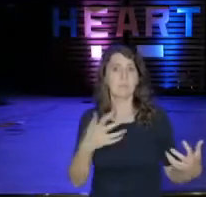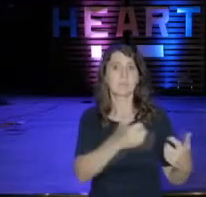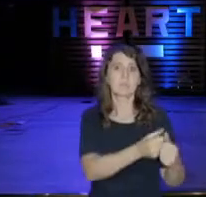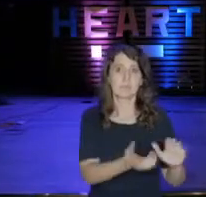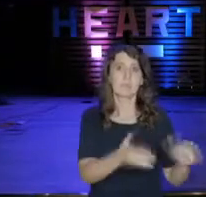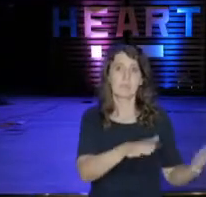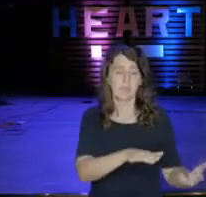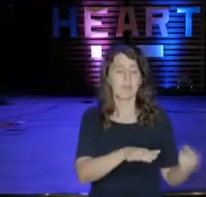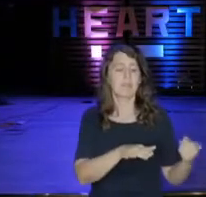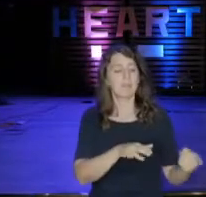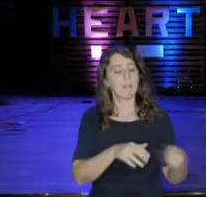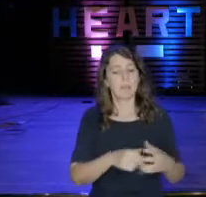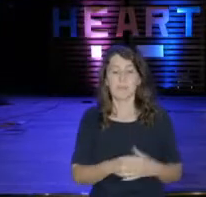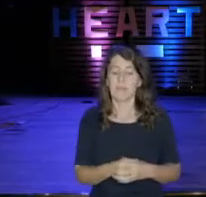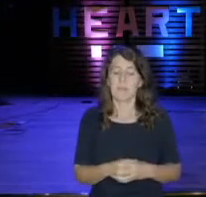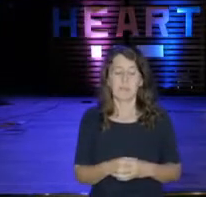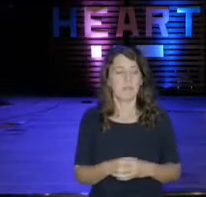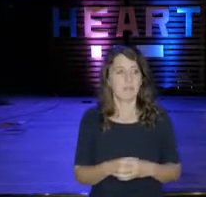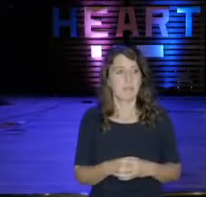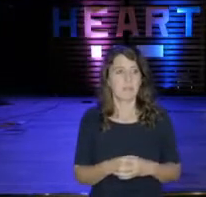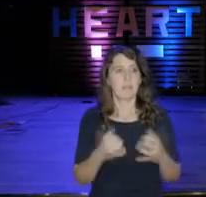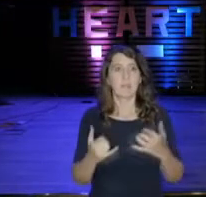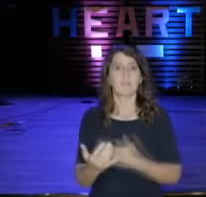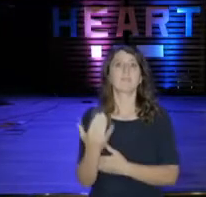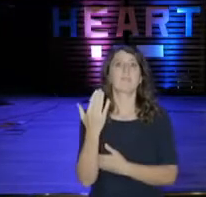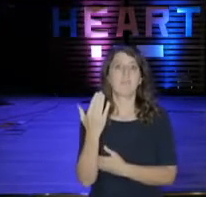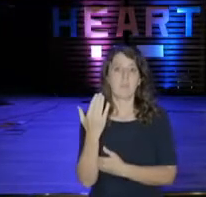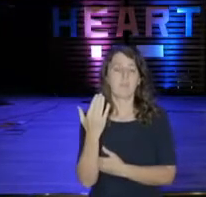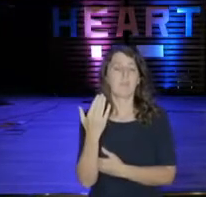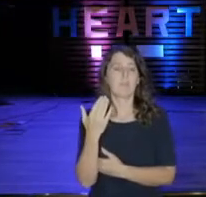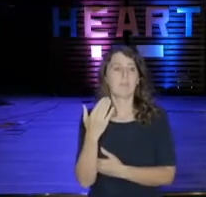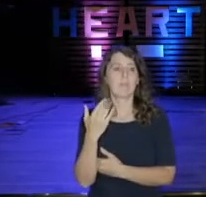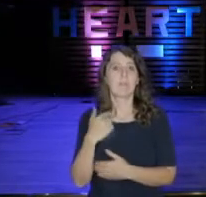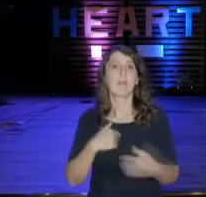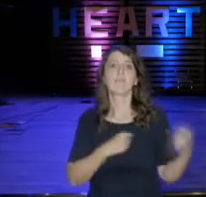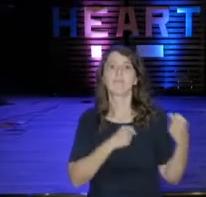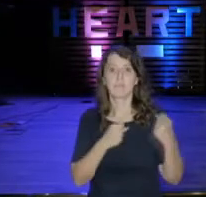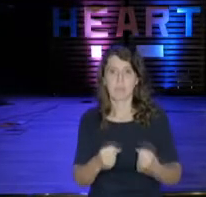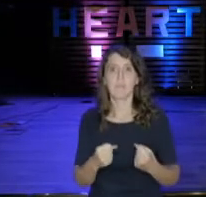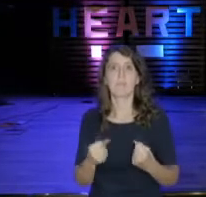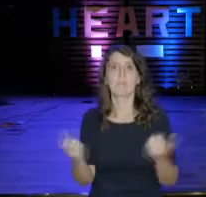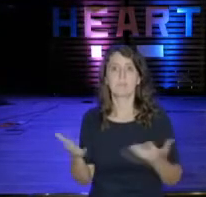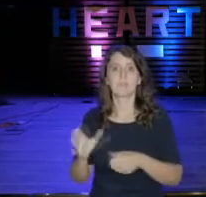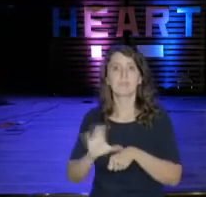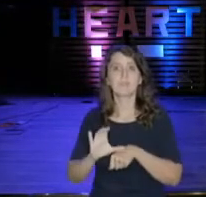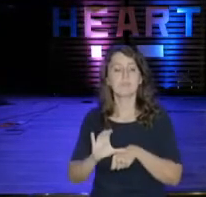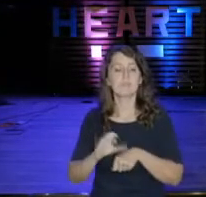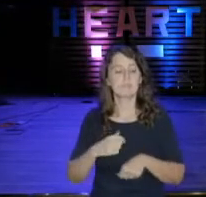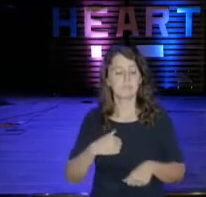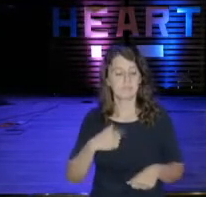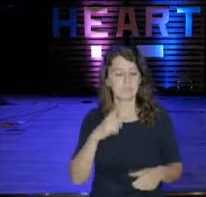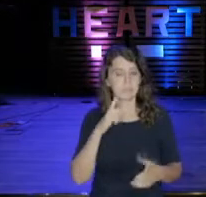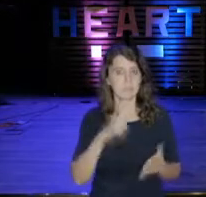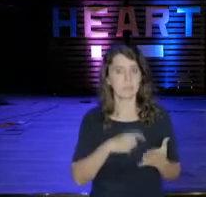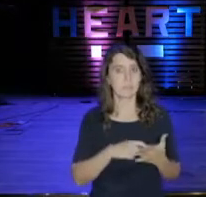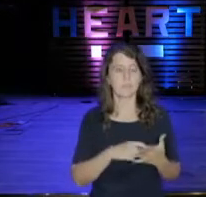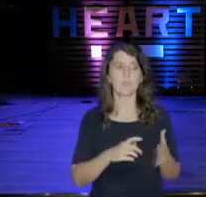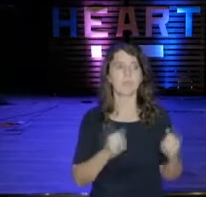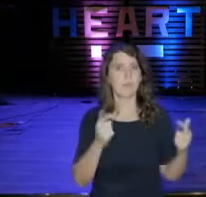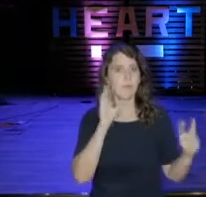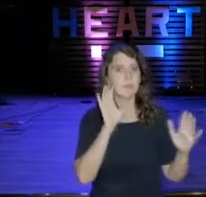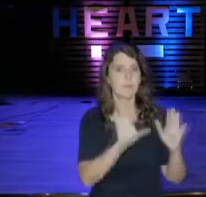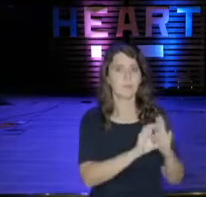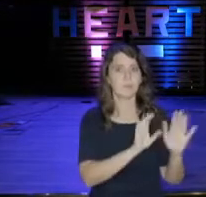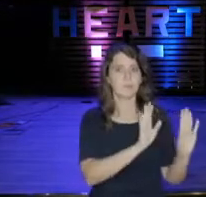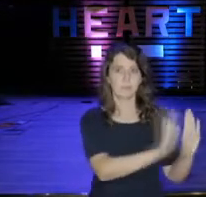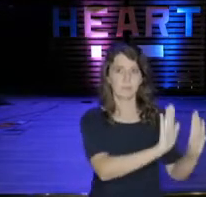died. And this morning I noticed, on my way to church, I noticed that, so all these pictures are on